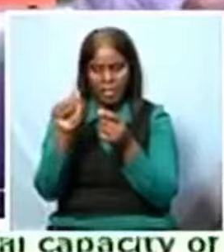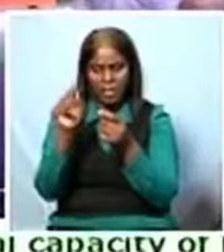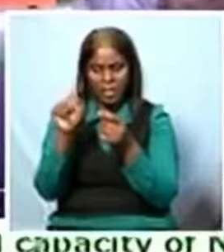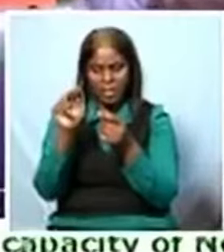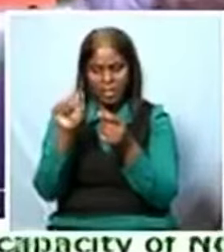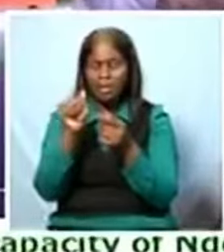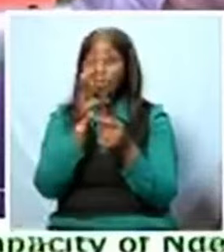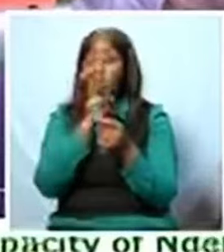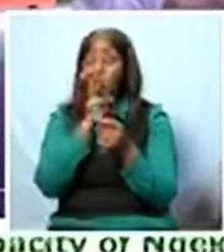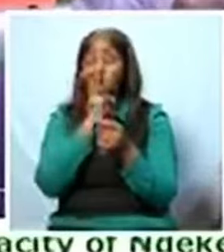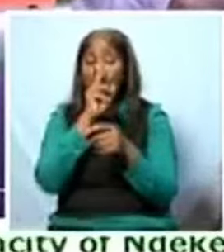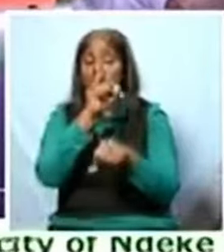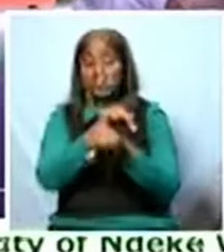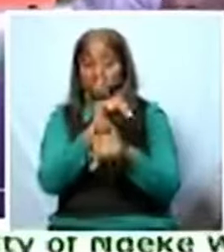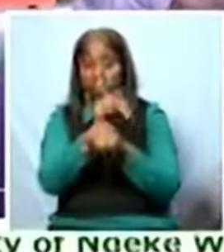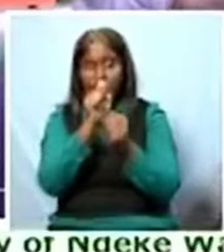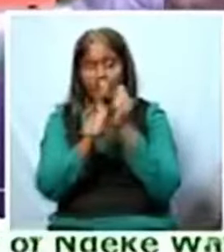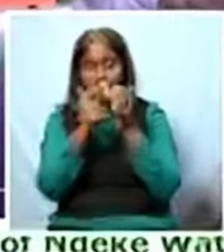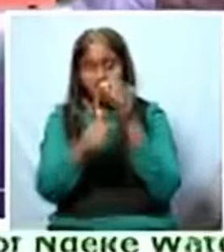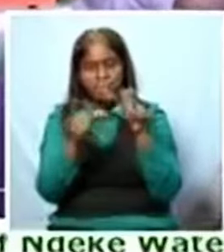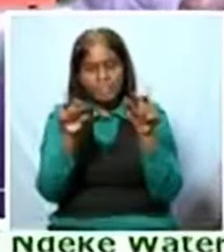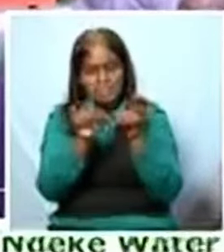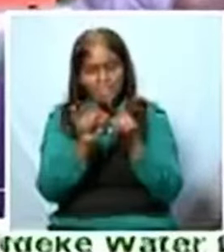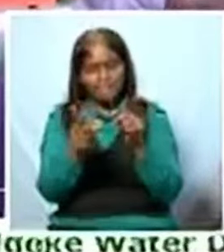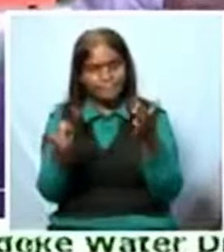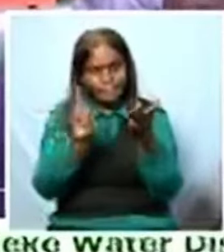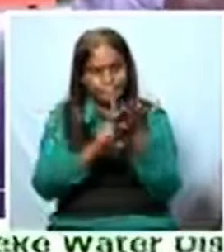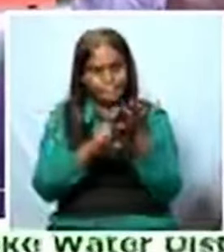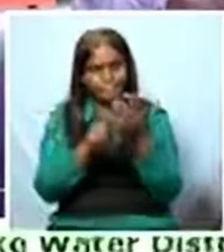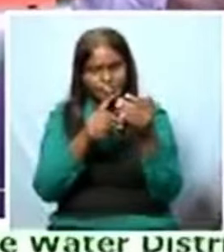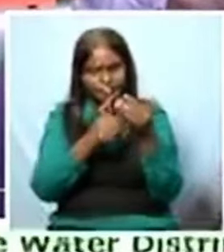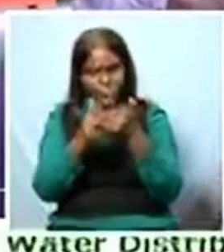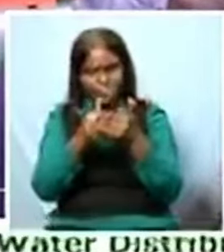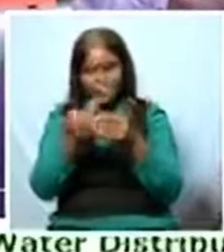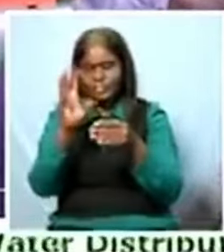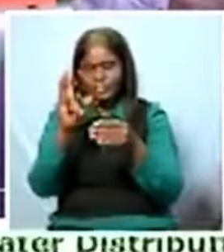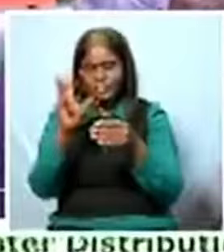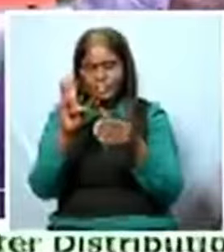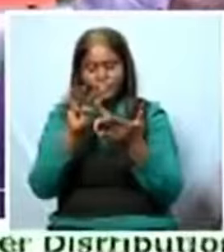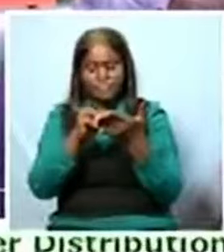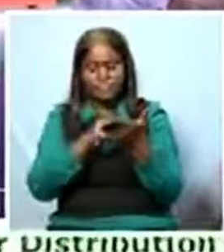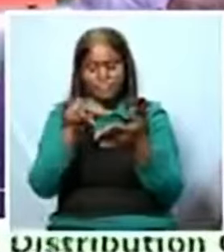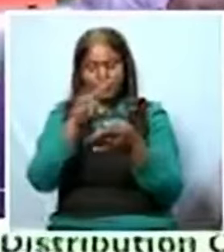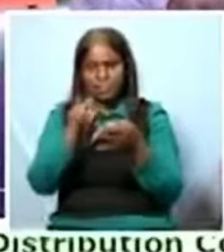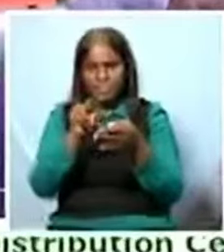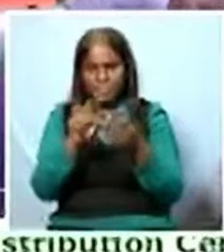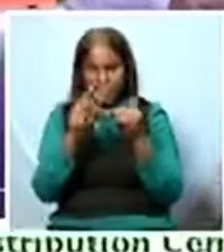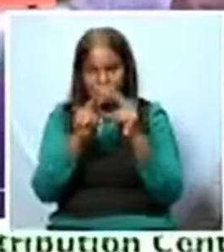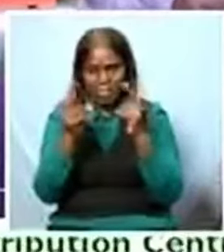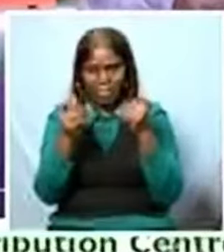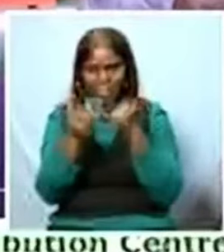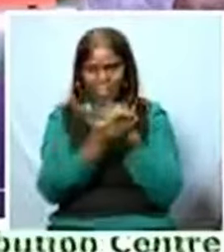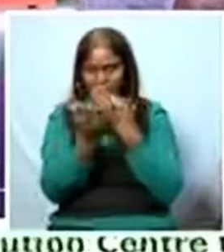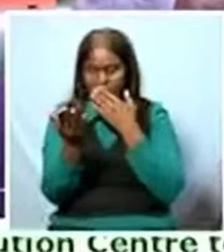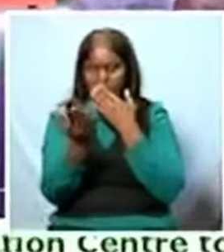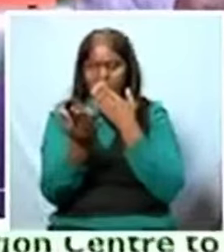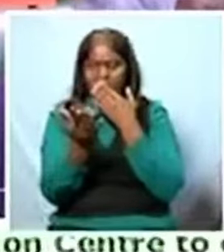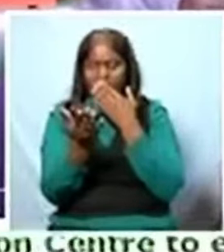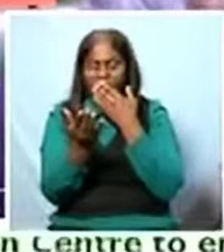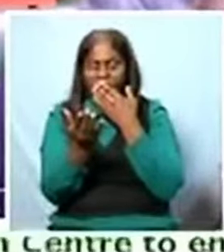Sanitation Project, which was rescoped at almost $60 million. So the existing